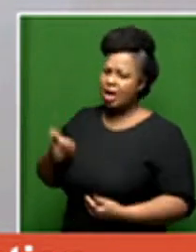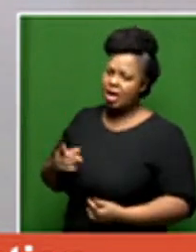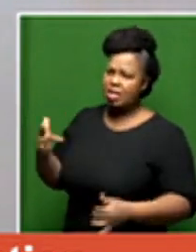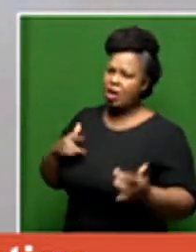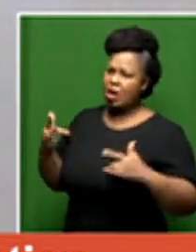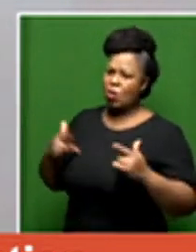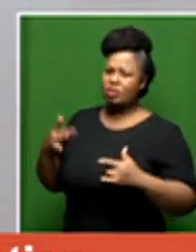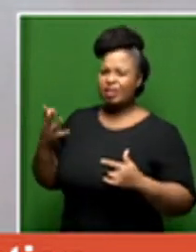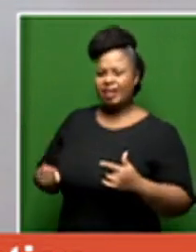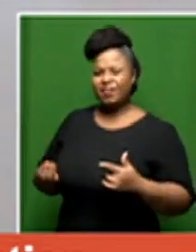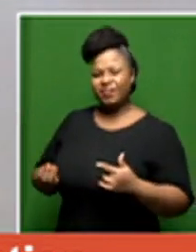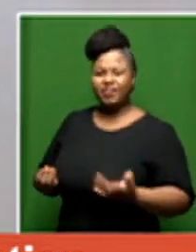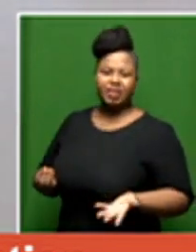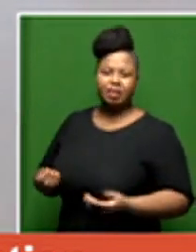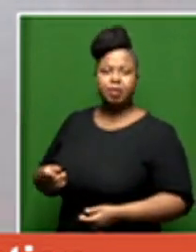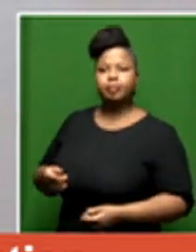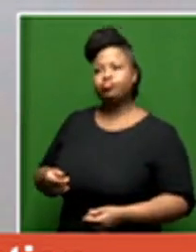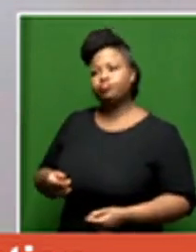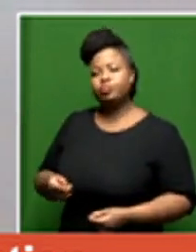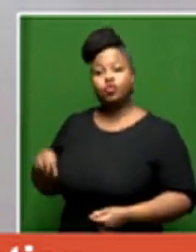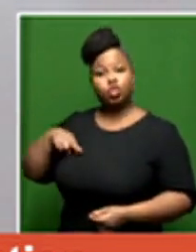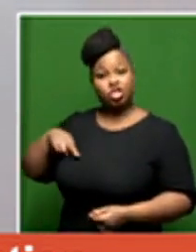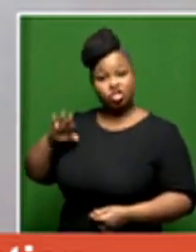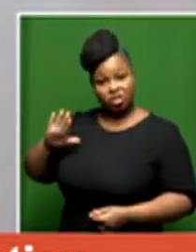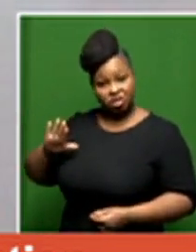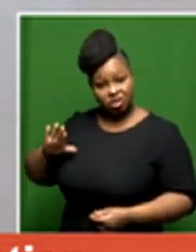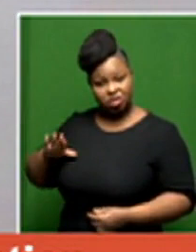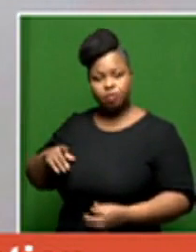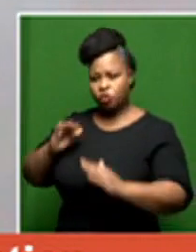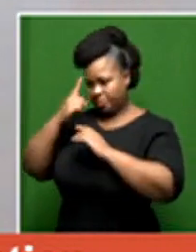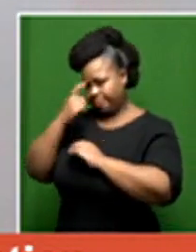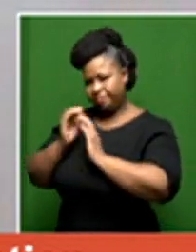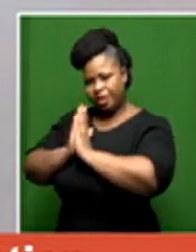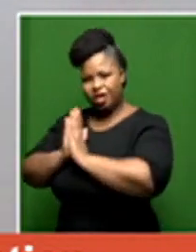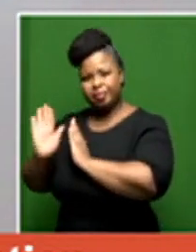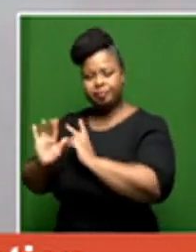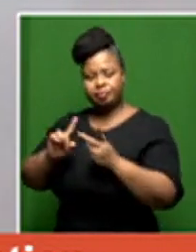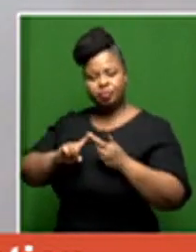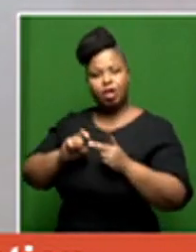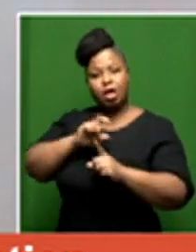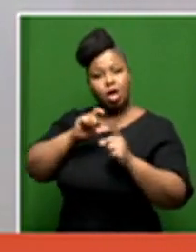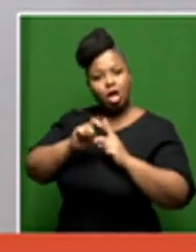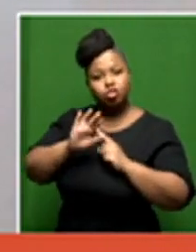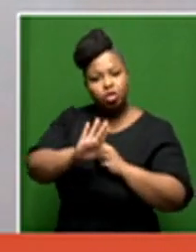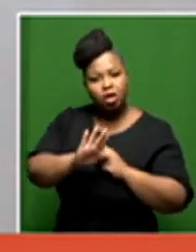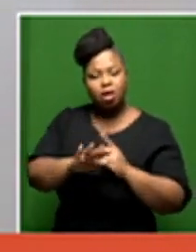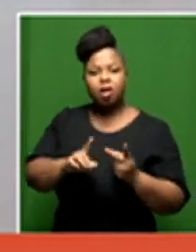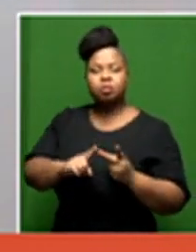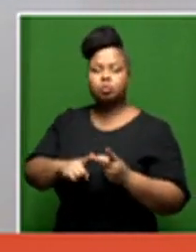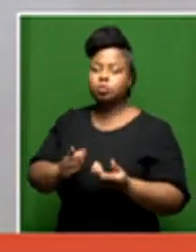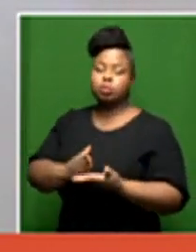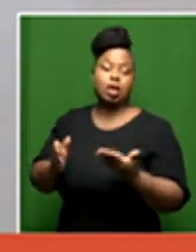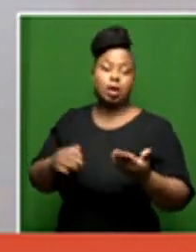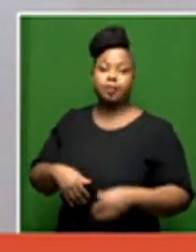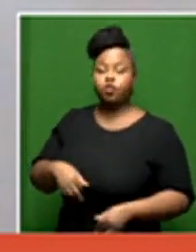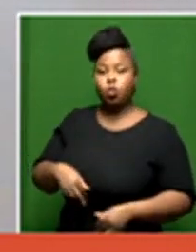you have rightly said, in terms of religion, in terms of culture, where you find others based on